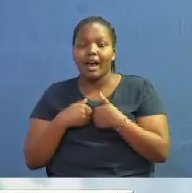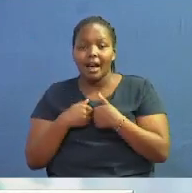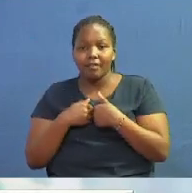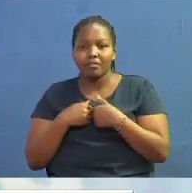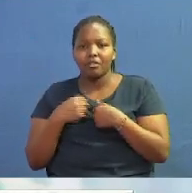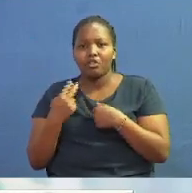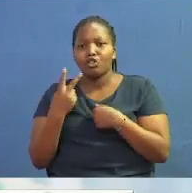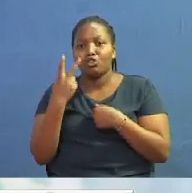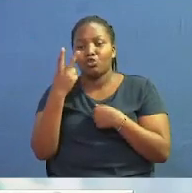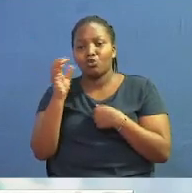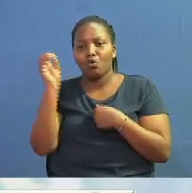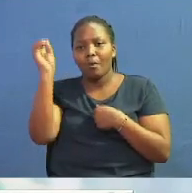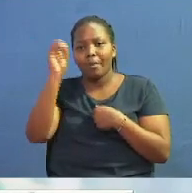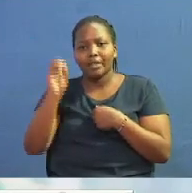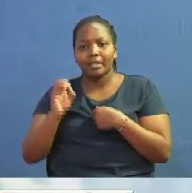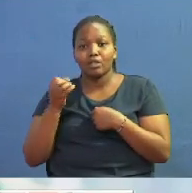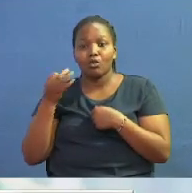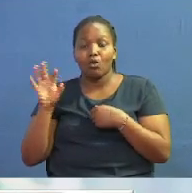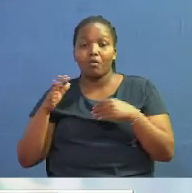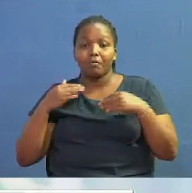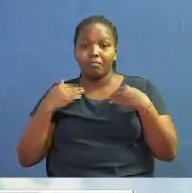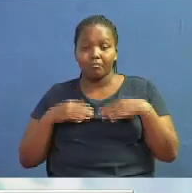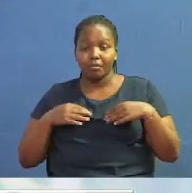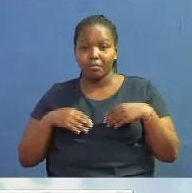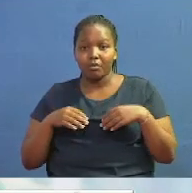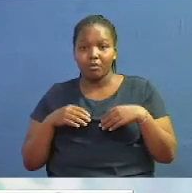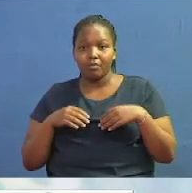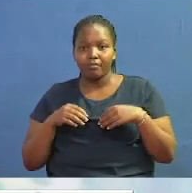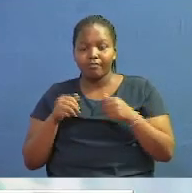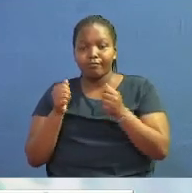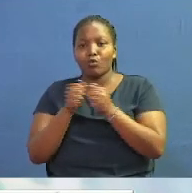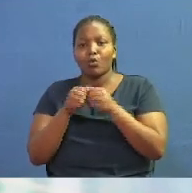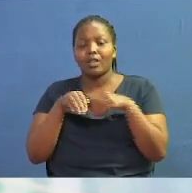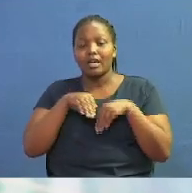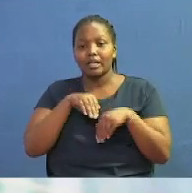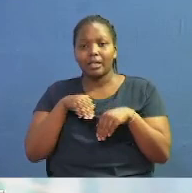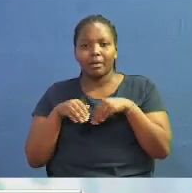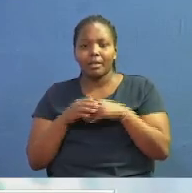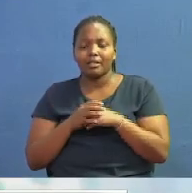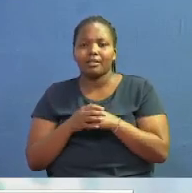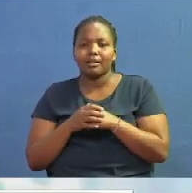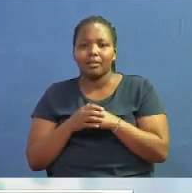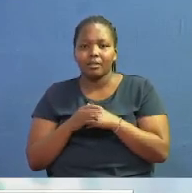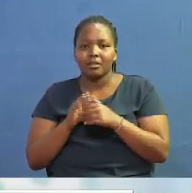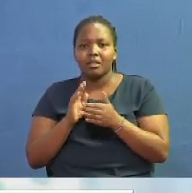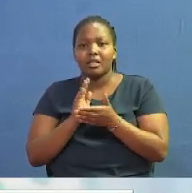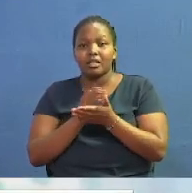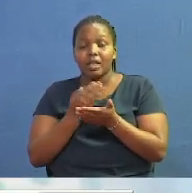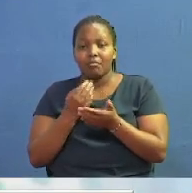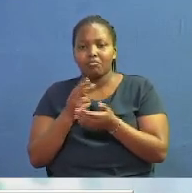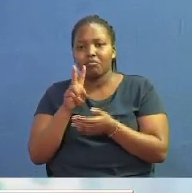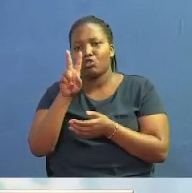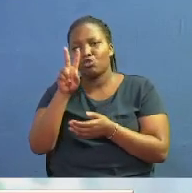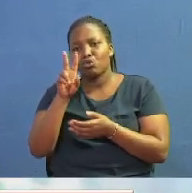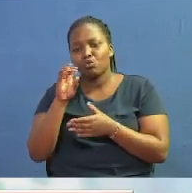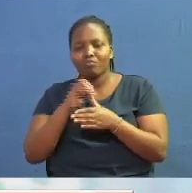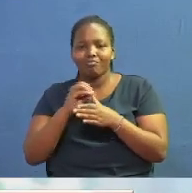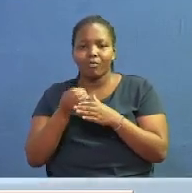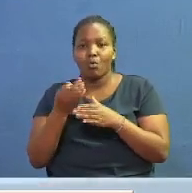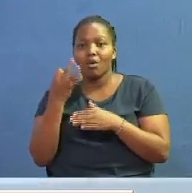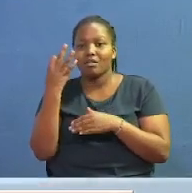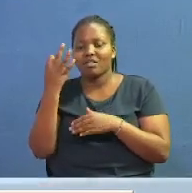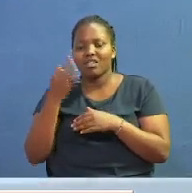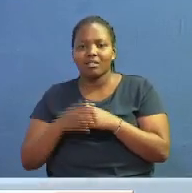even 2% of their staff being persons with disabilities? Right. Some, I think there are about 2 or 3 which have at least